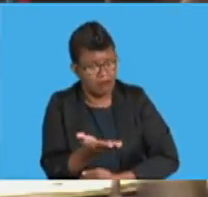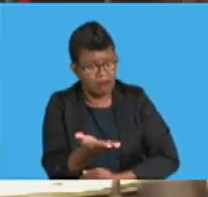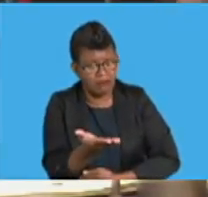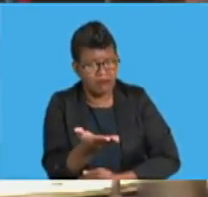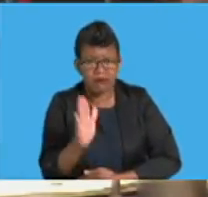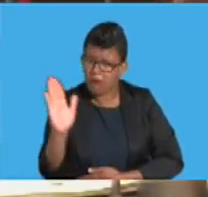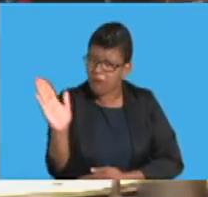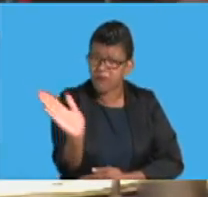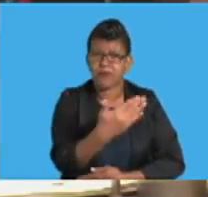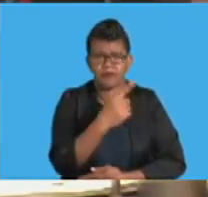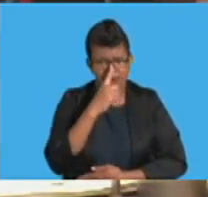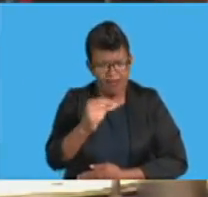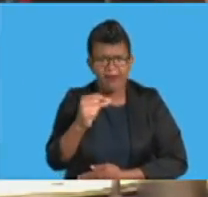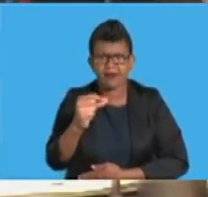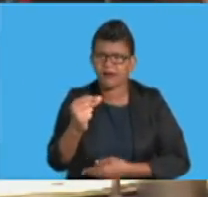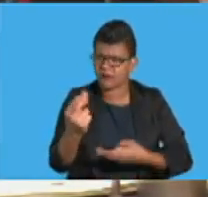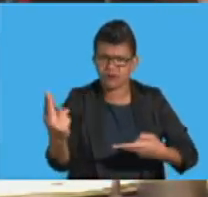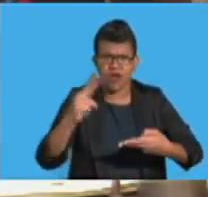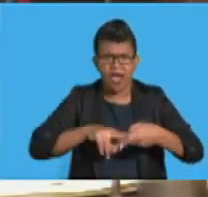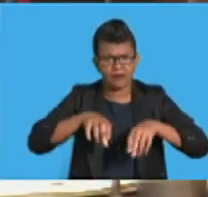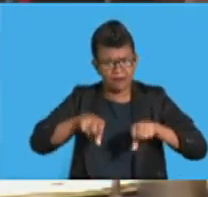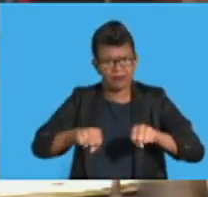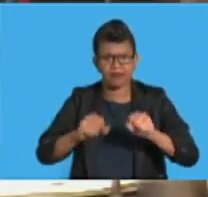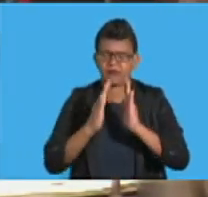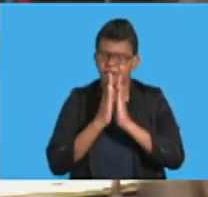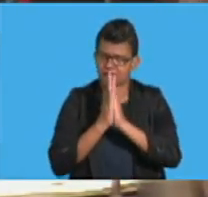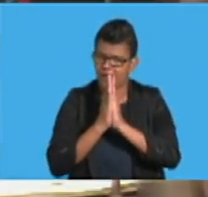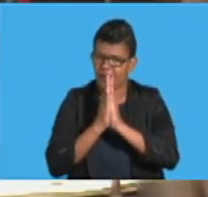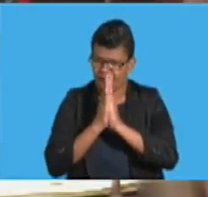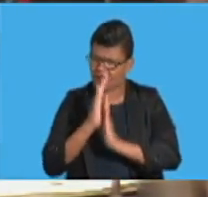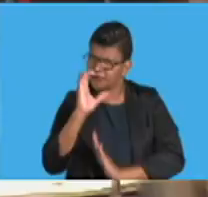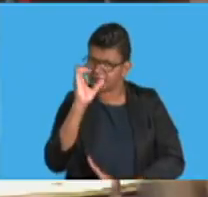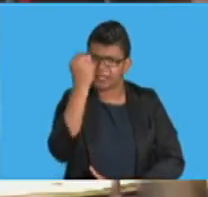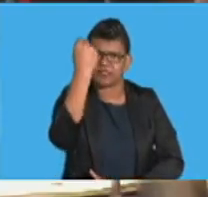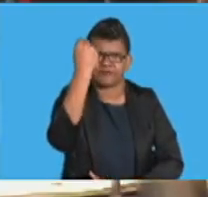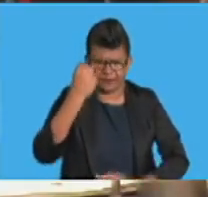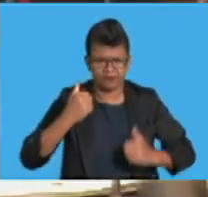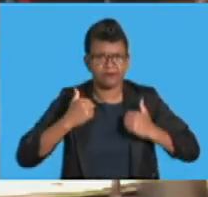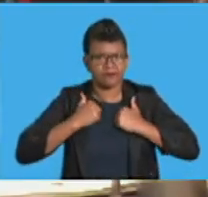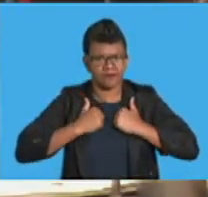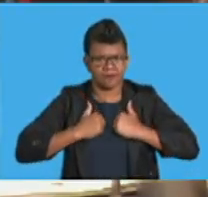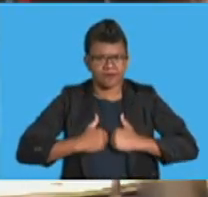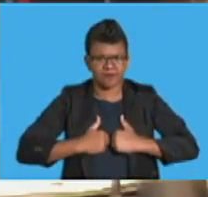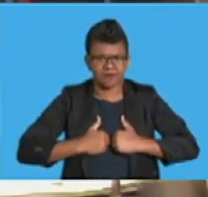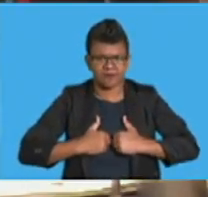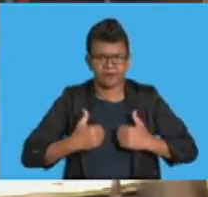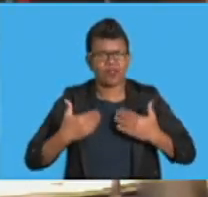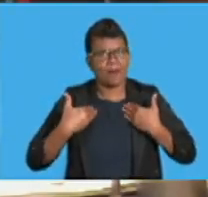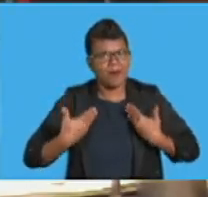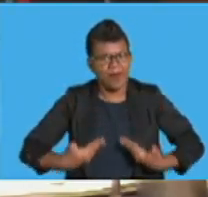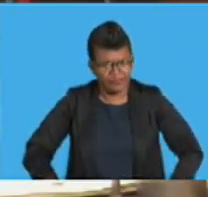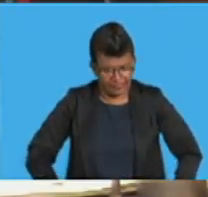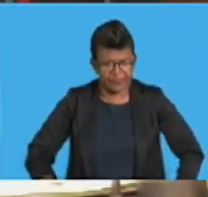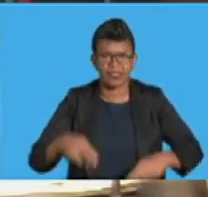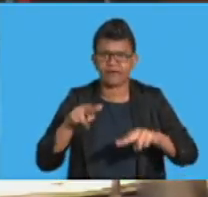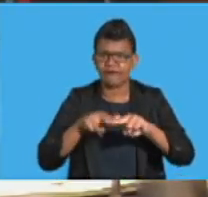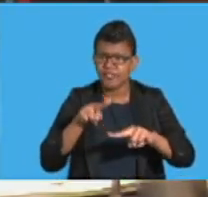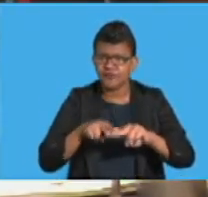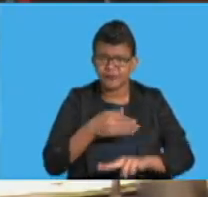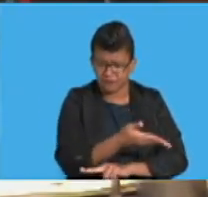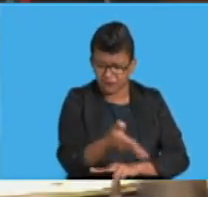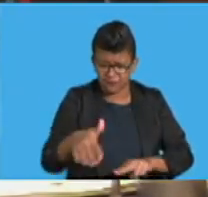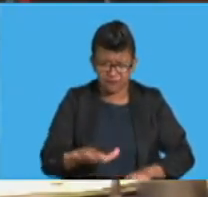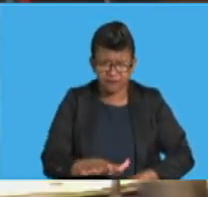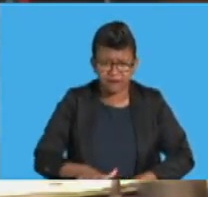can unite and pray for the success and prosperity of our nation, Madam Speaker. We are committed to ensuring that our legacy